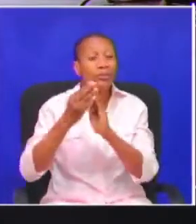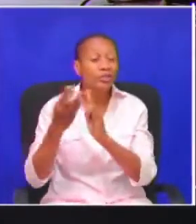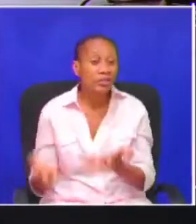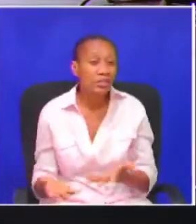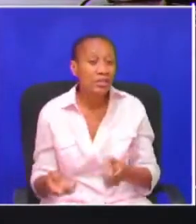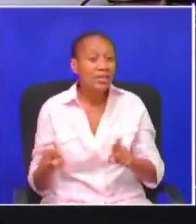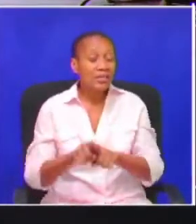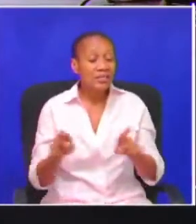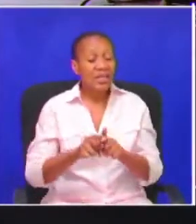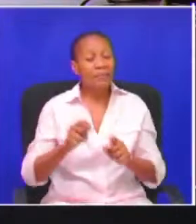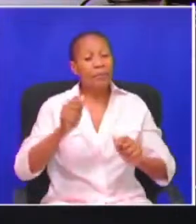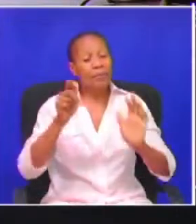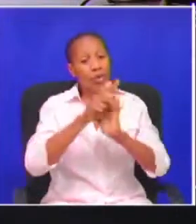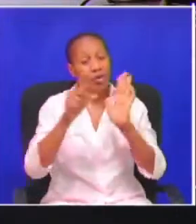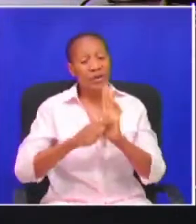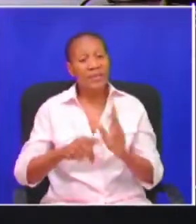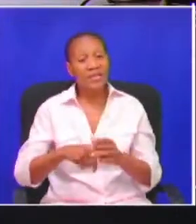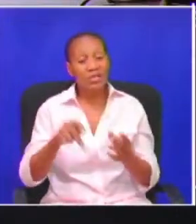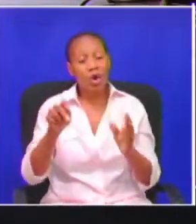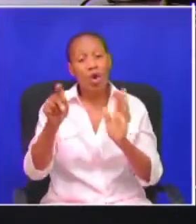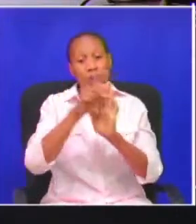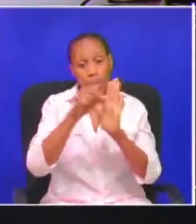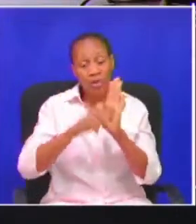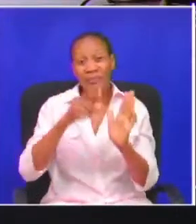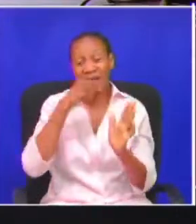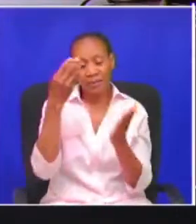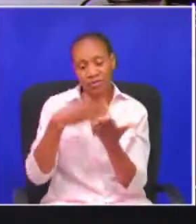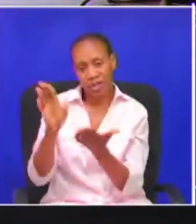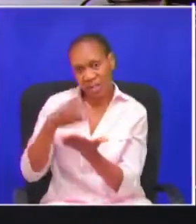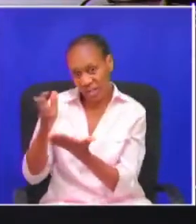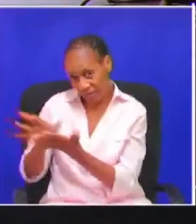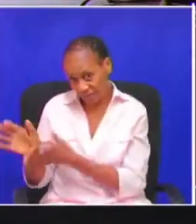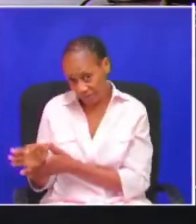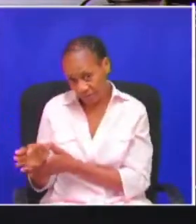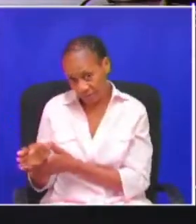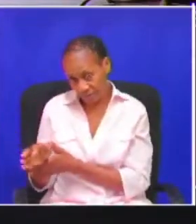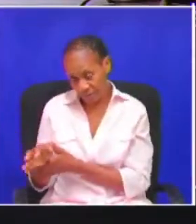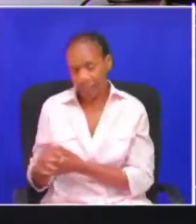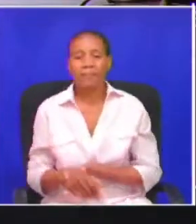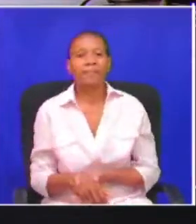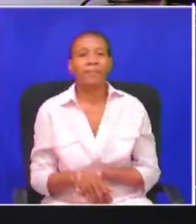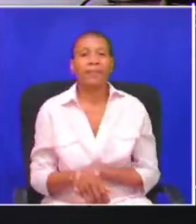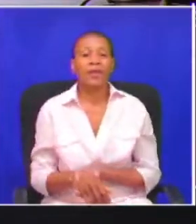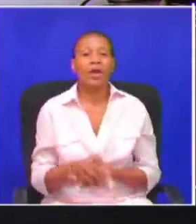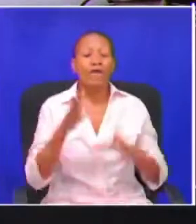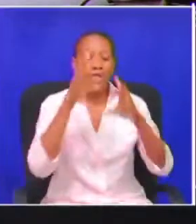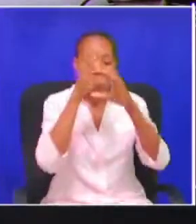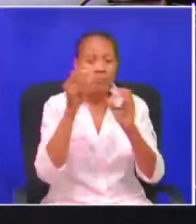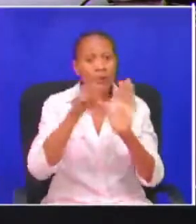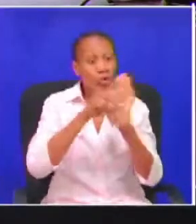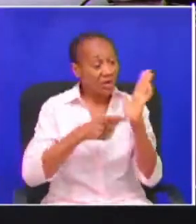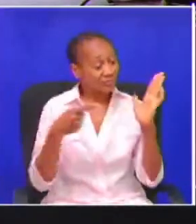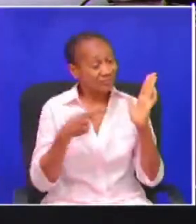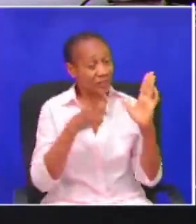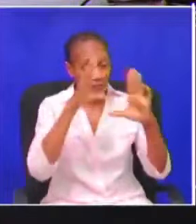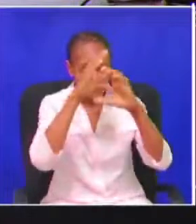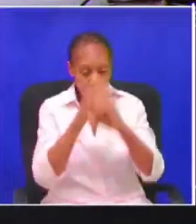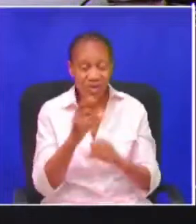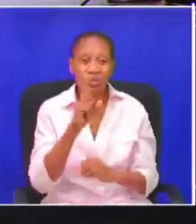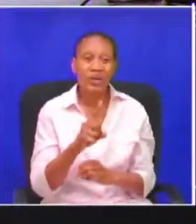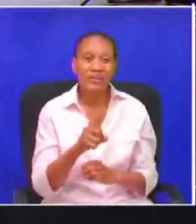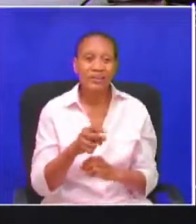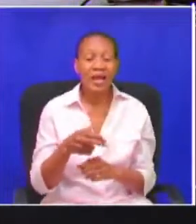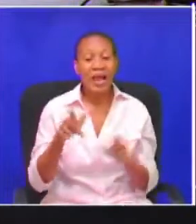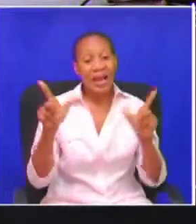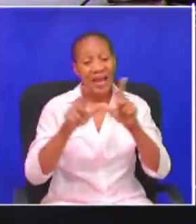Operation Chanela and Project Combat, which focus on the recovery of illegal